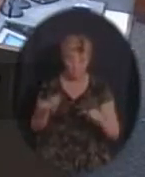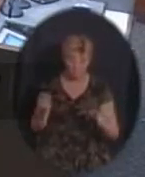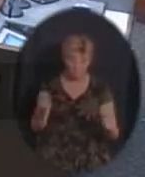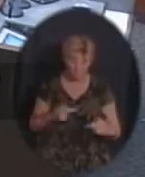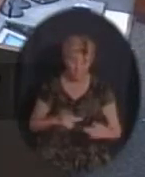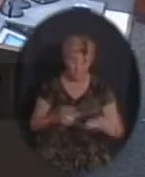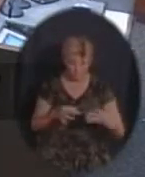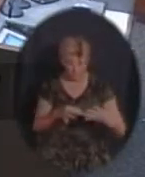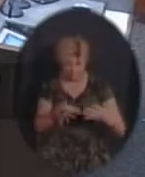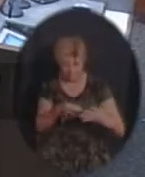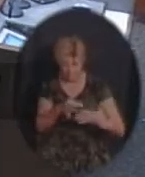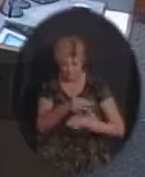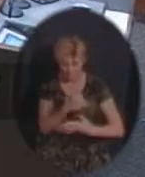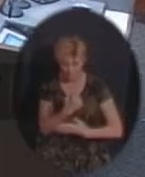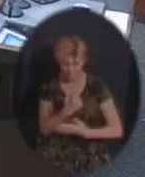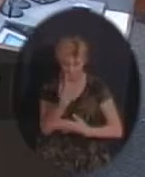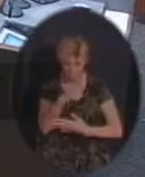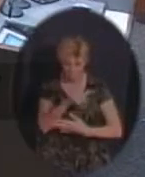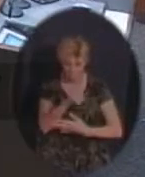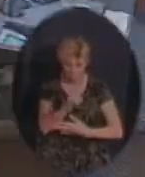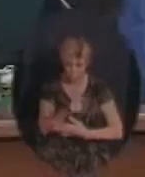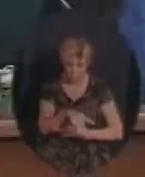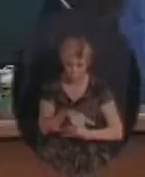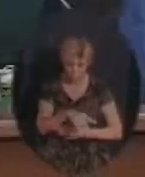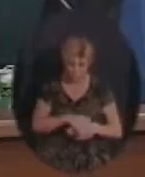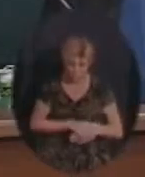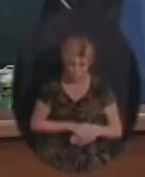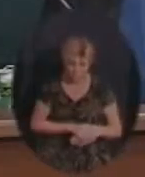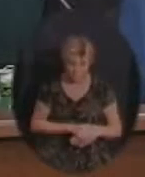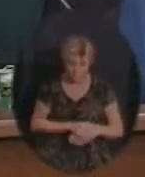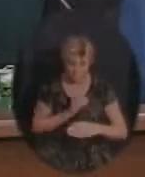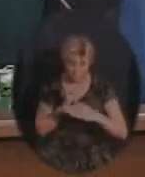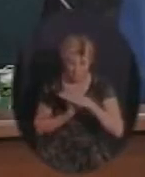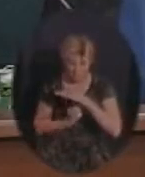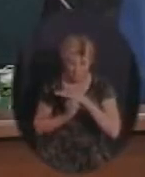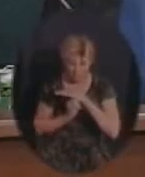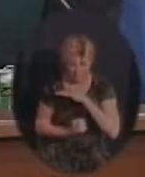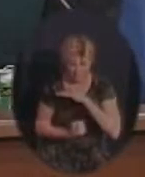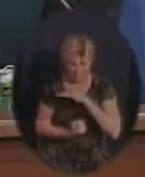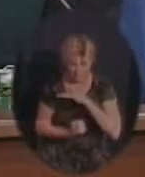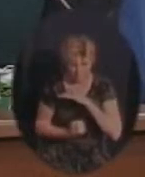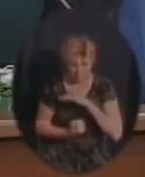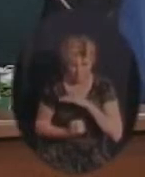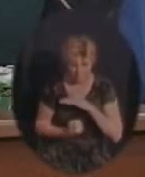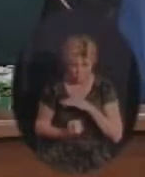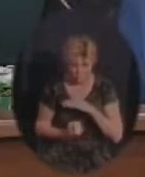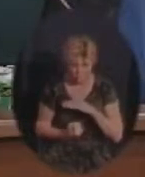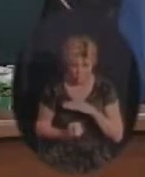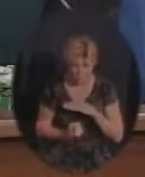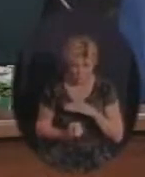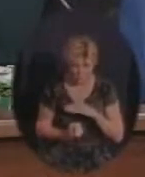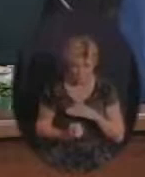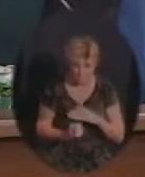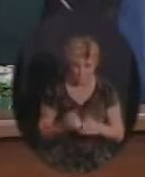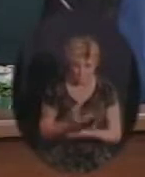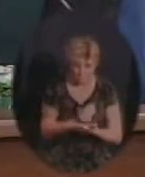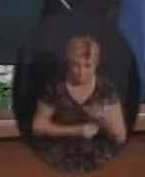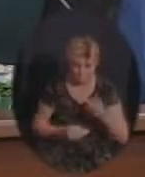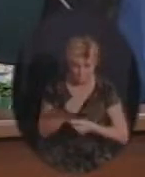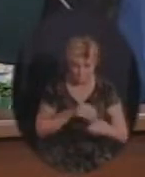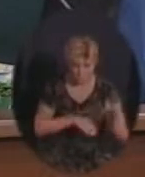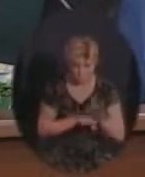wish. Boundary adjustment at Regency Place, naming of elementary school number 32, budget development